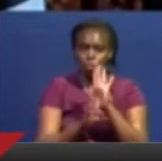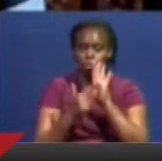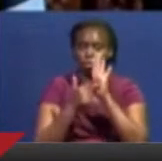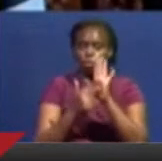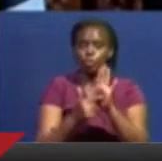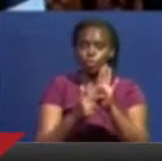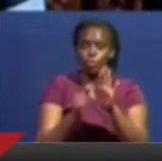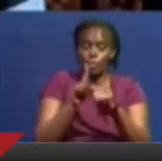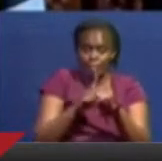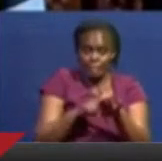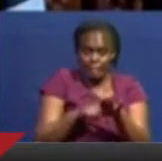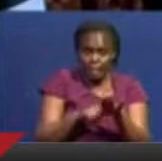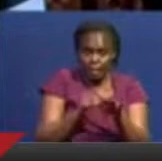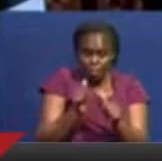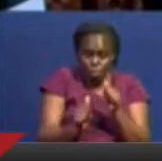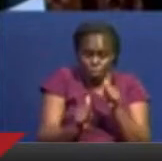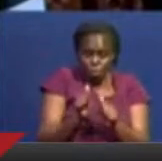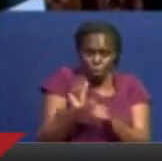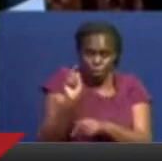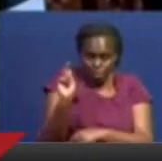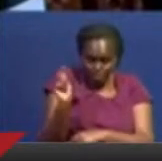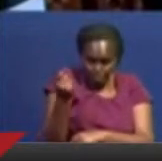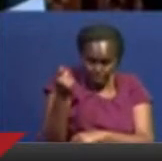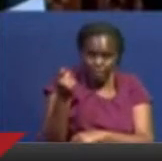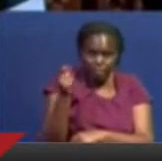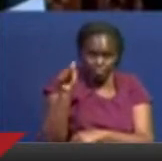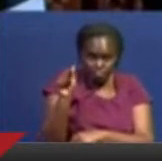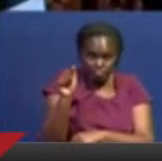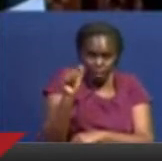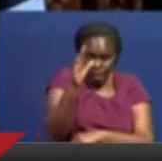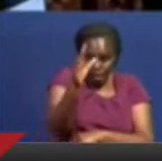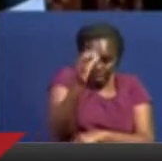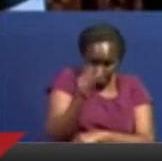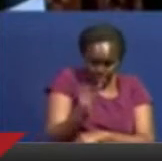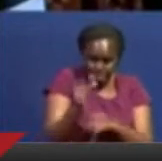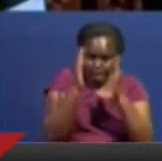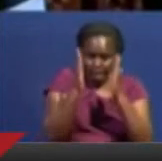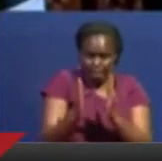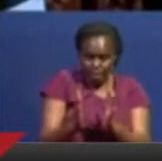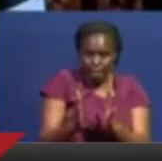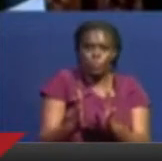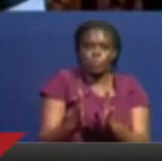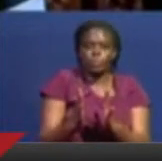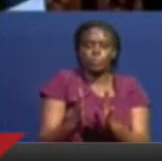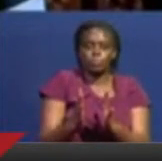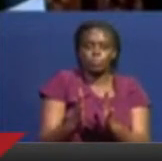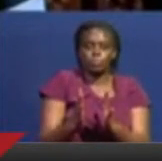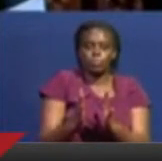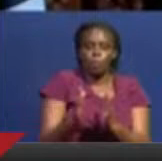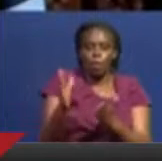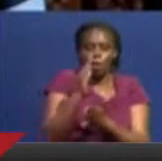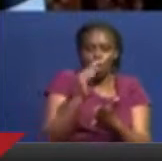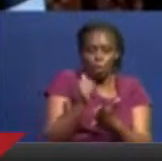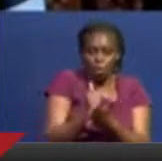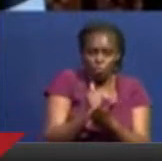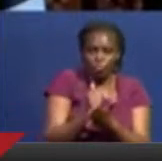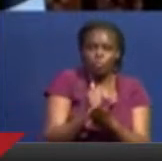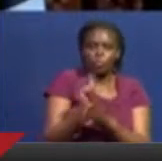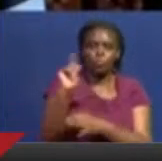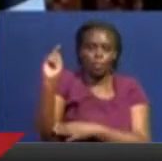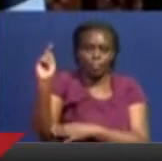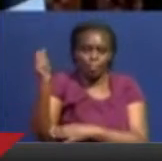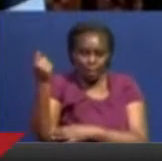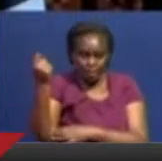defines the period within which the President is required to nominate a person to fill the vacancy in the office of the